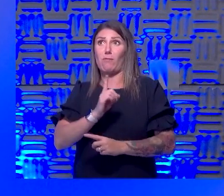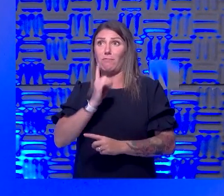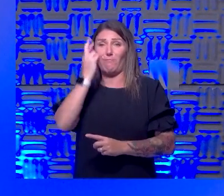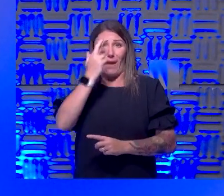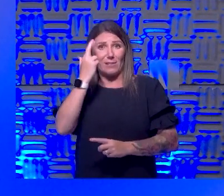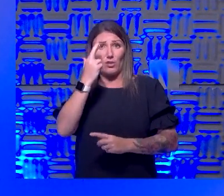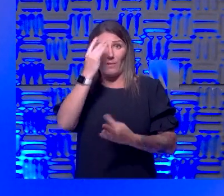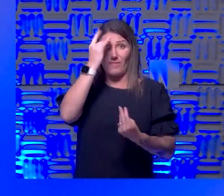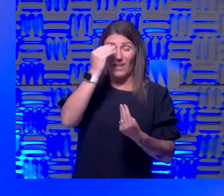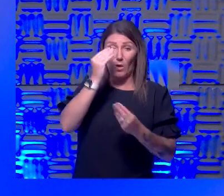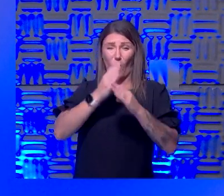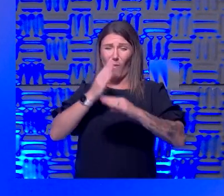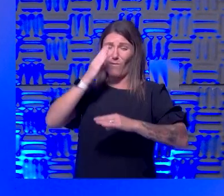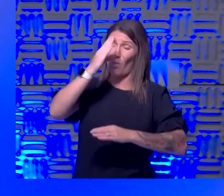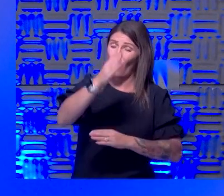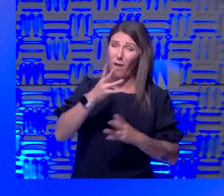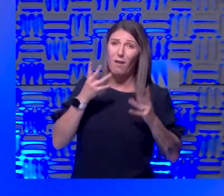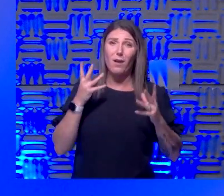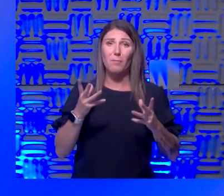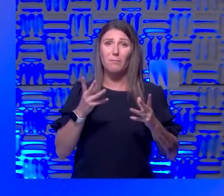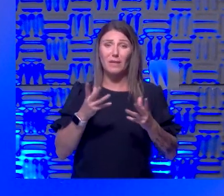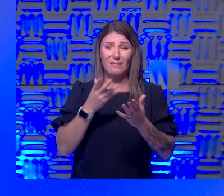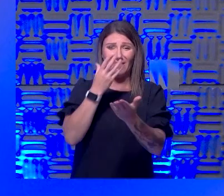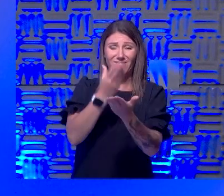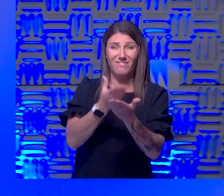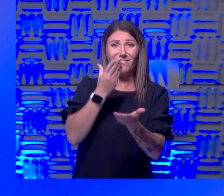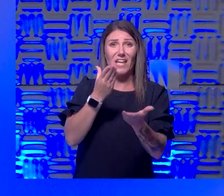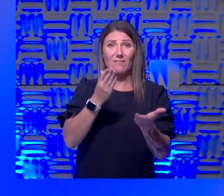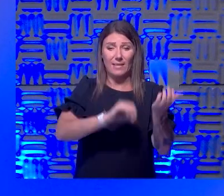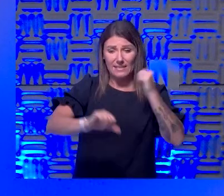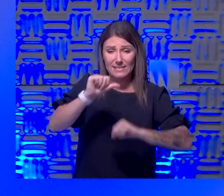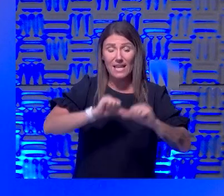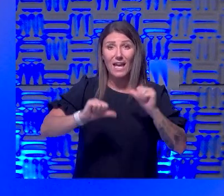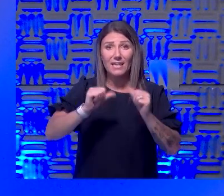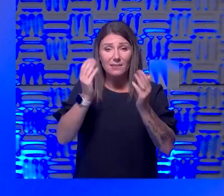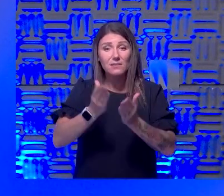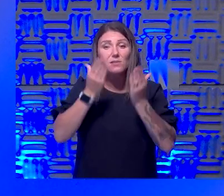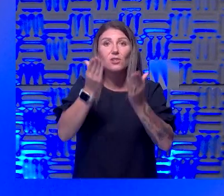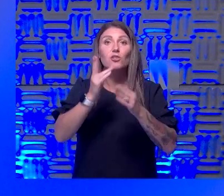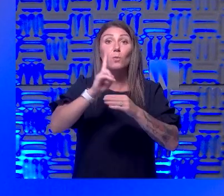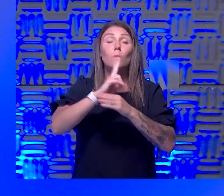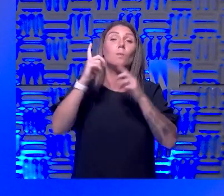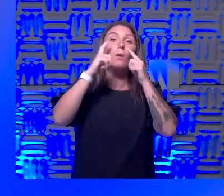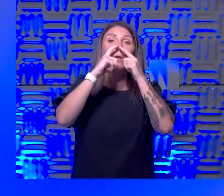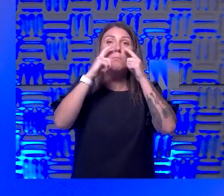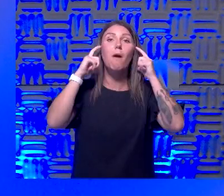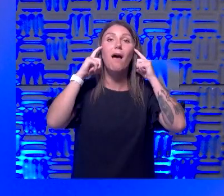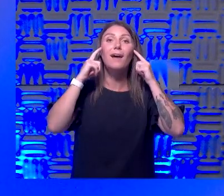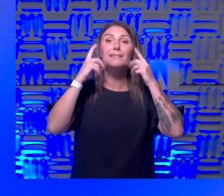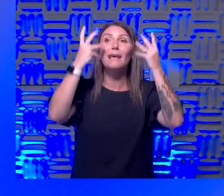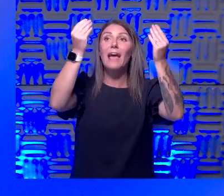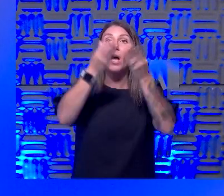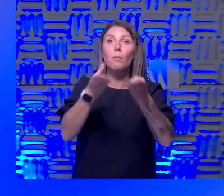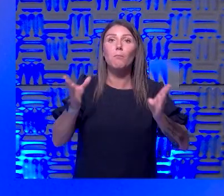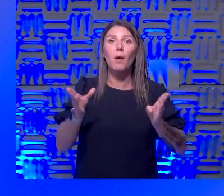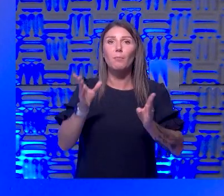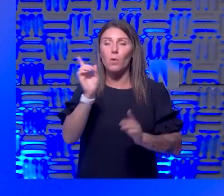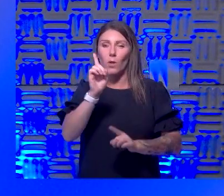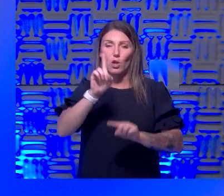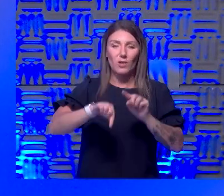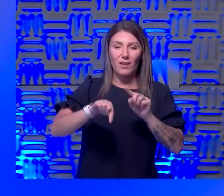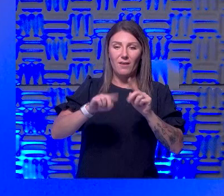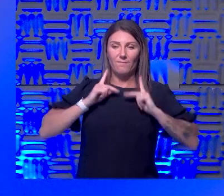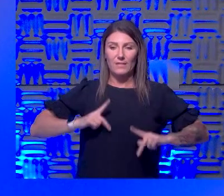almost overwhelming, certainly significantly favorable science suggesting that wearing masks in public in these places where you can't